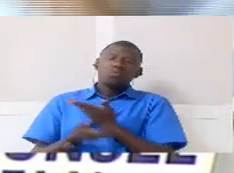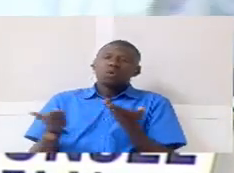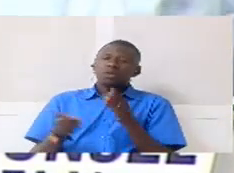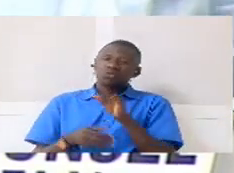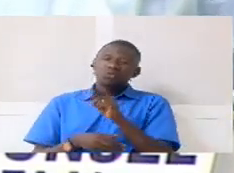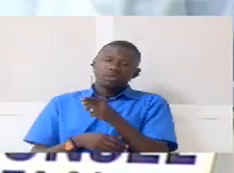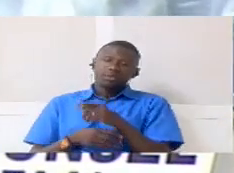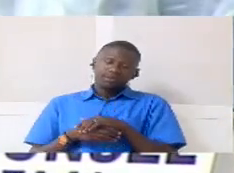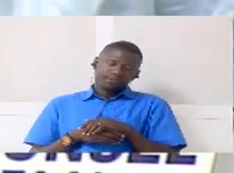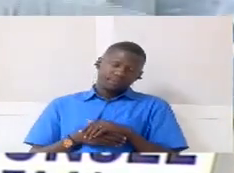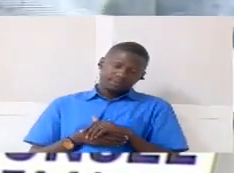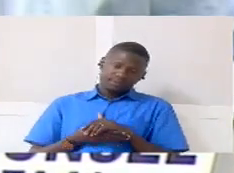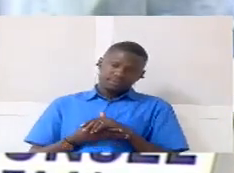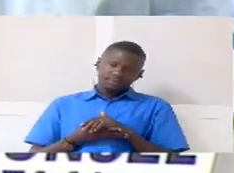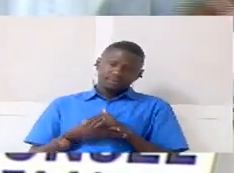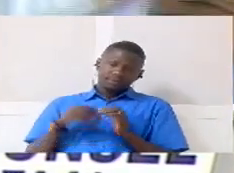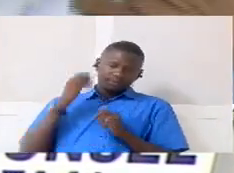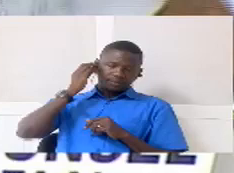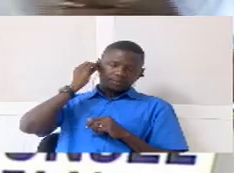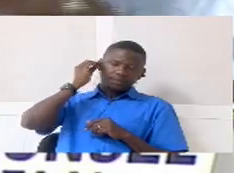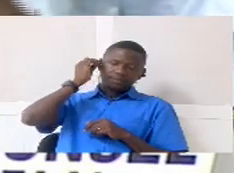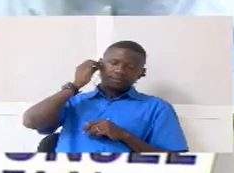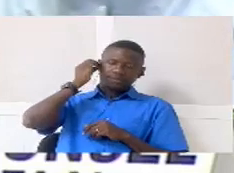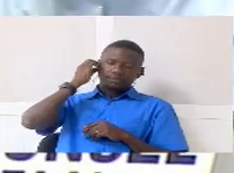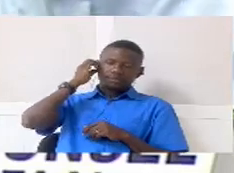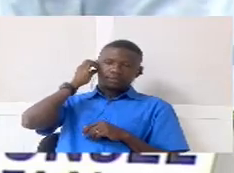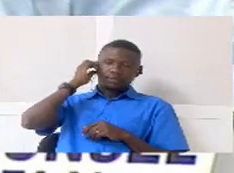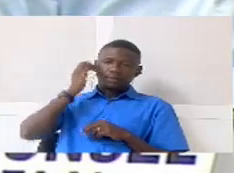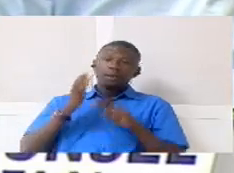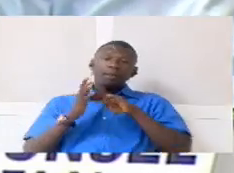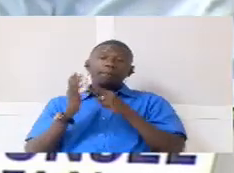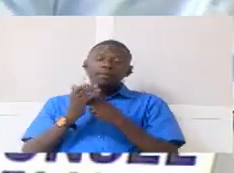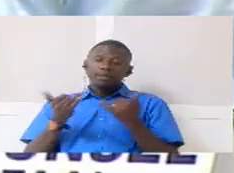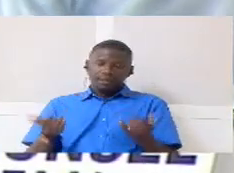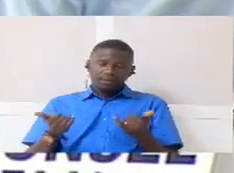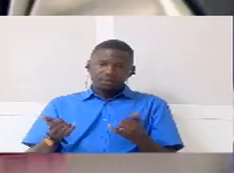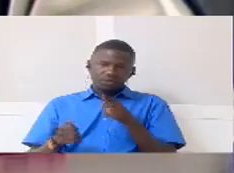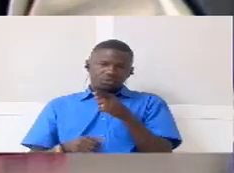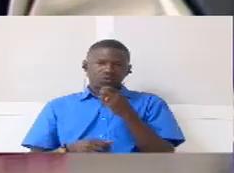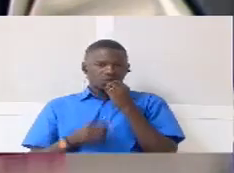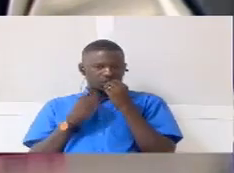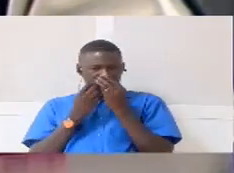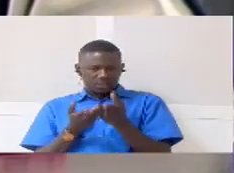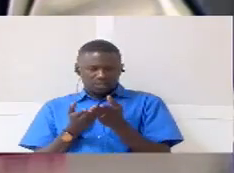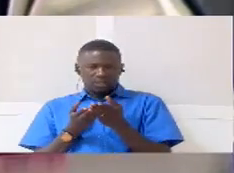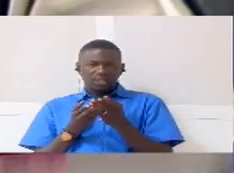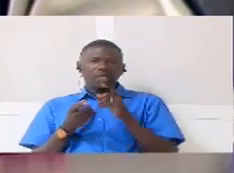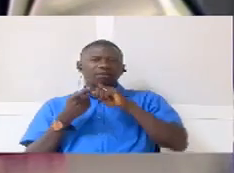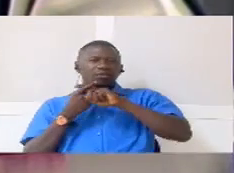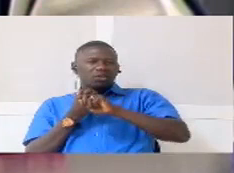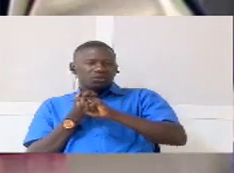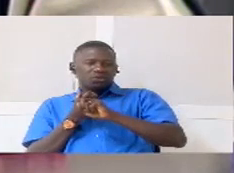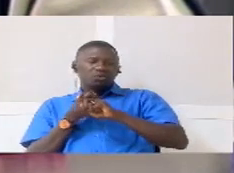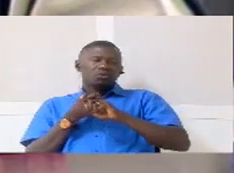Colley wherein they would conspire to do things. Is that what you suggested? Namanda isinyum foko I chokinyolo le soto